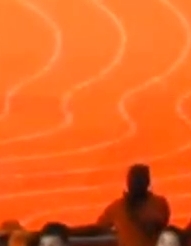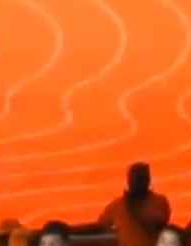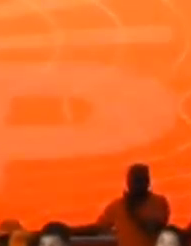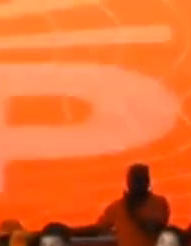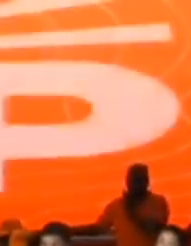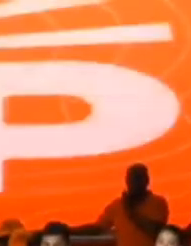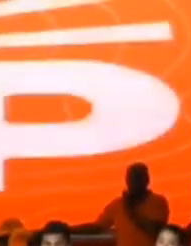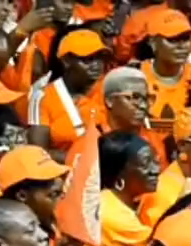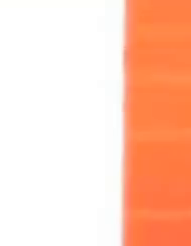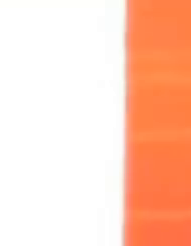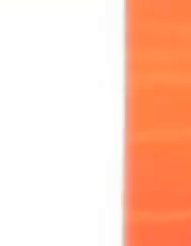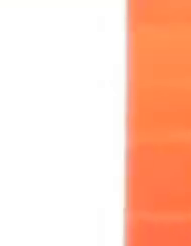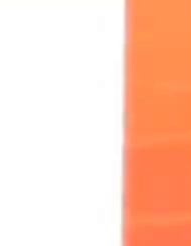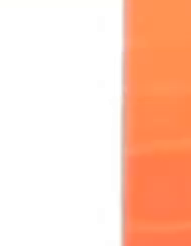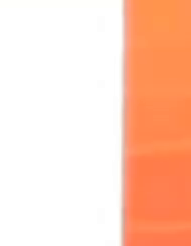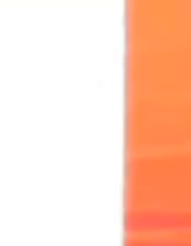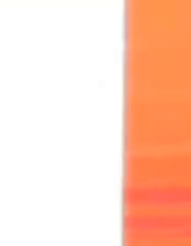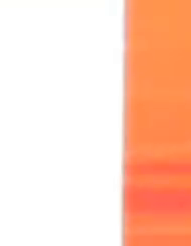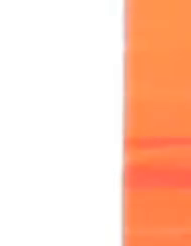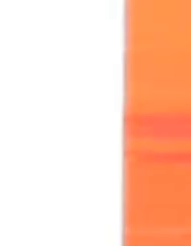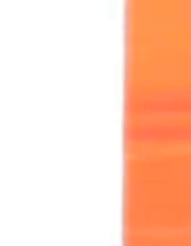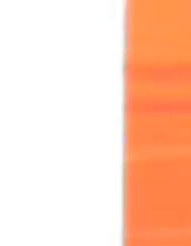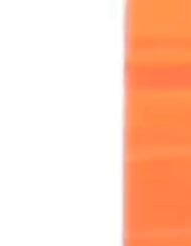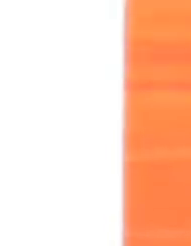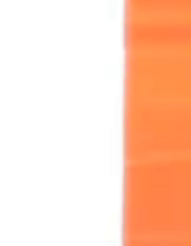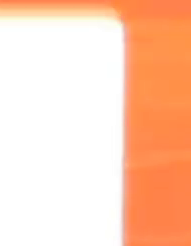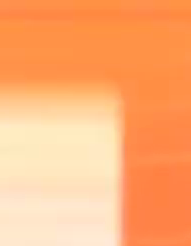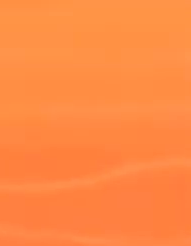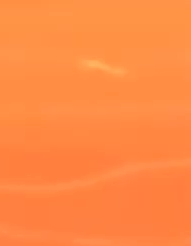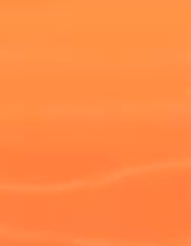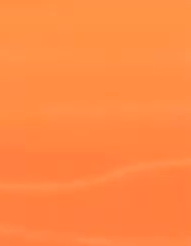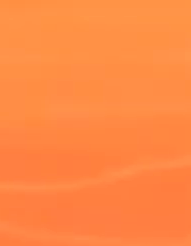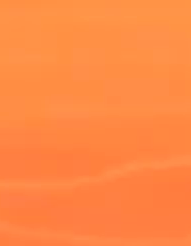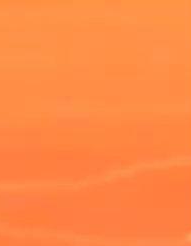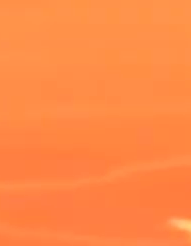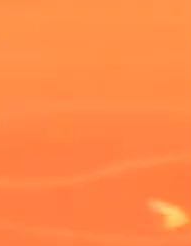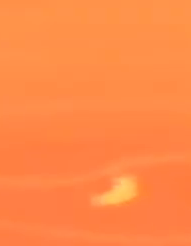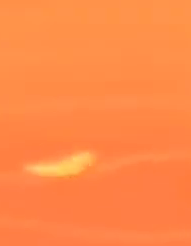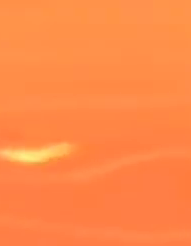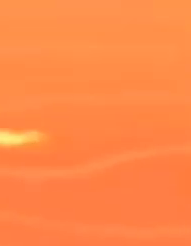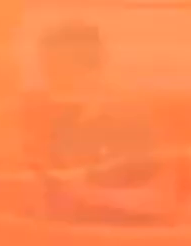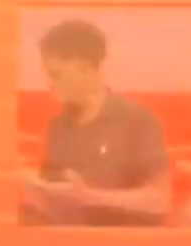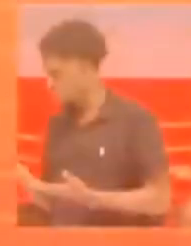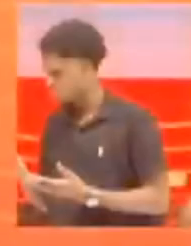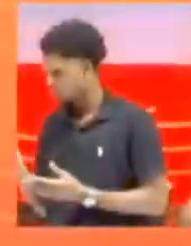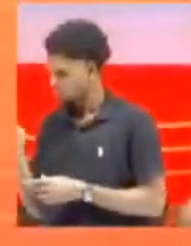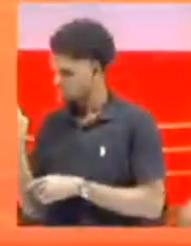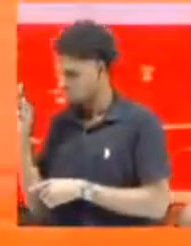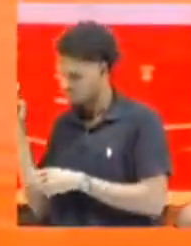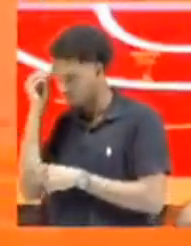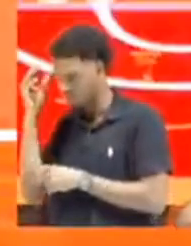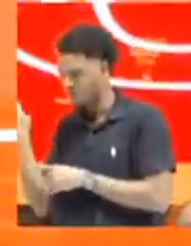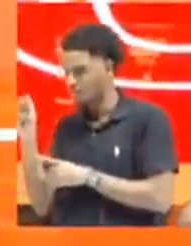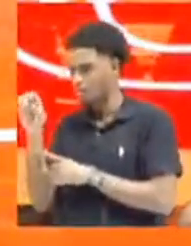Now somehow, Comrade Golden, they want to tell us that unemployment is